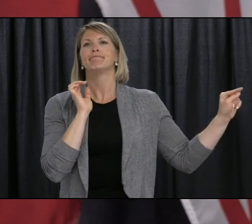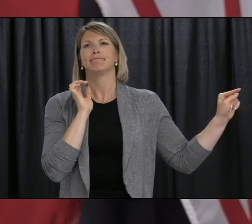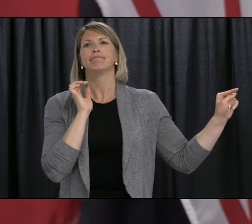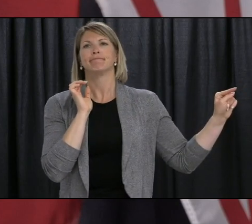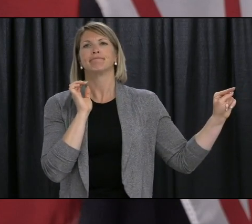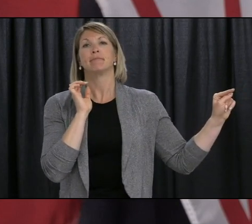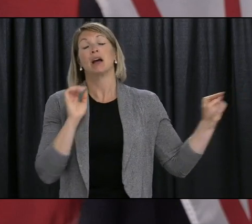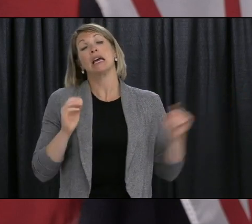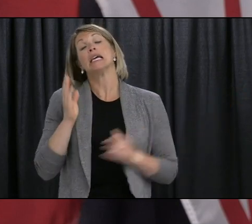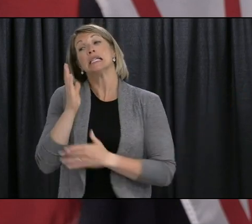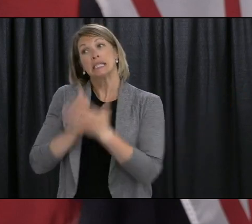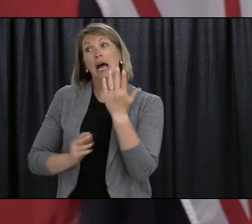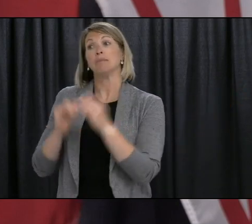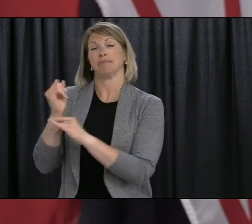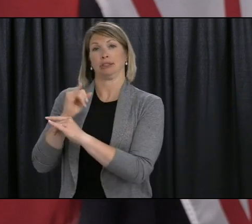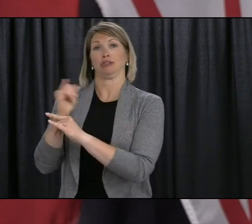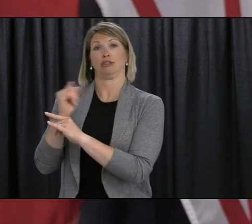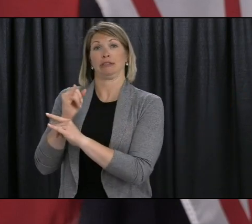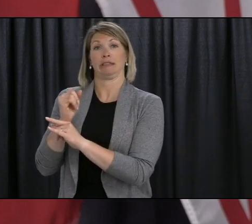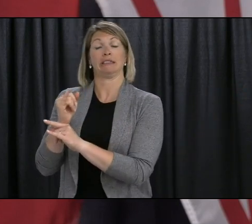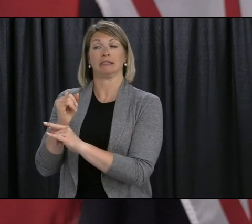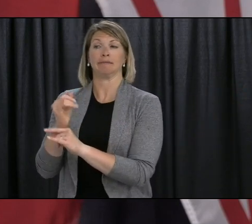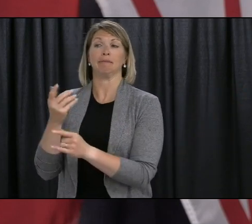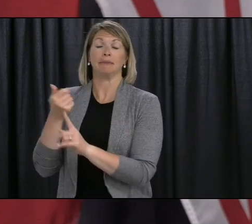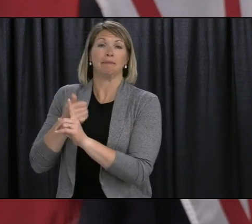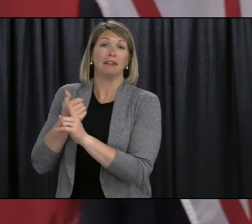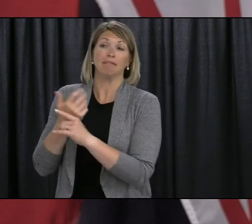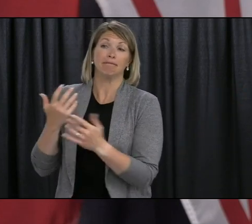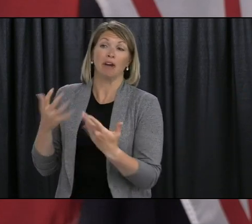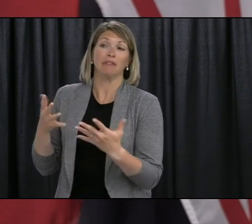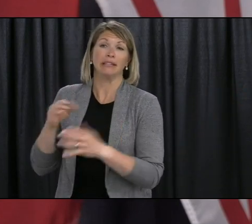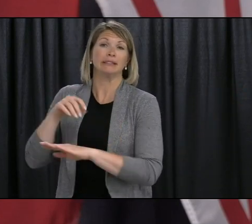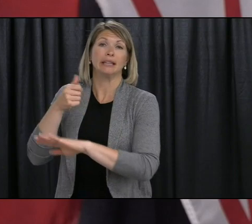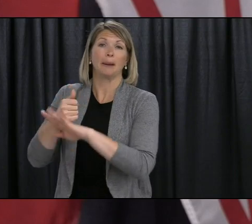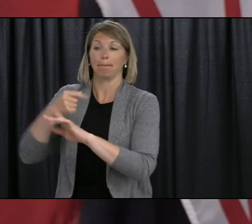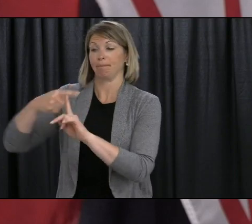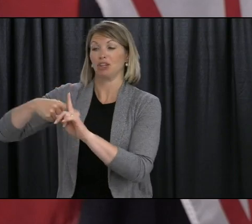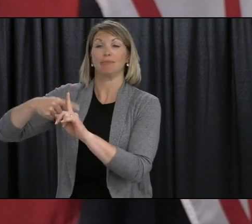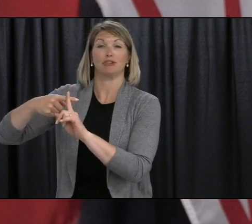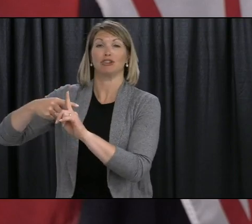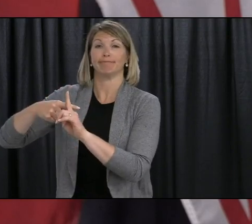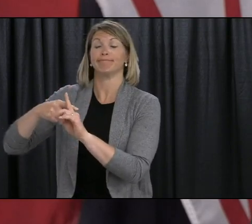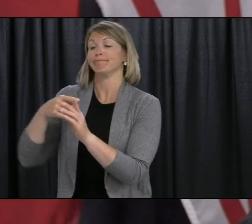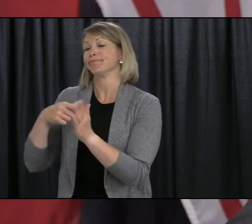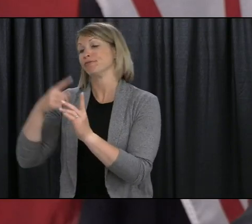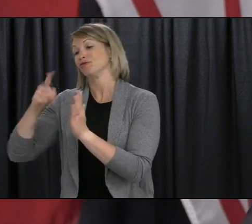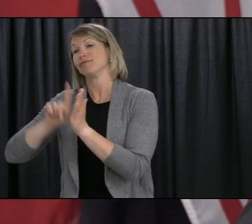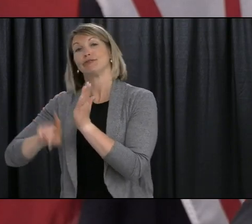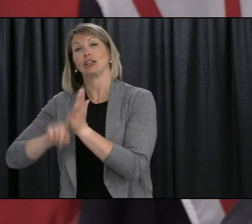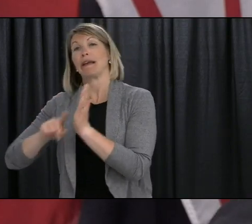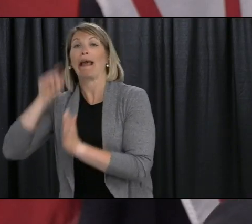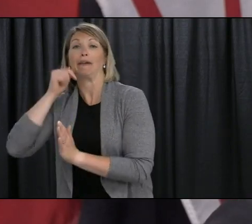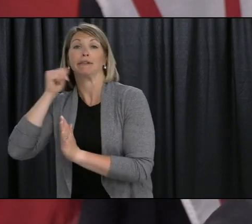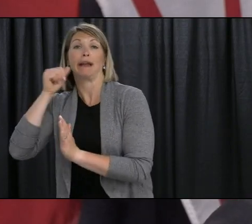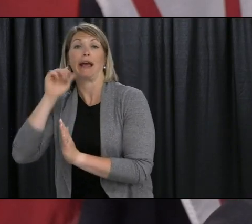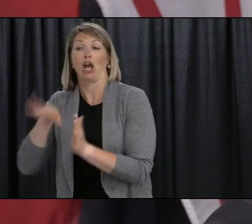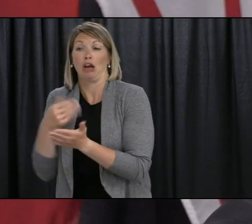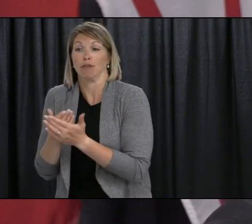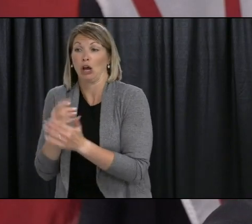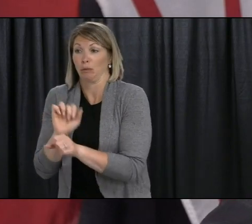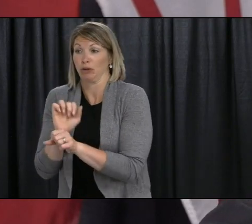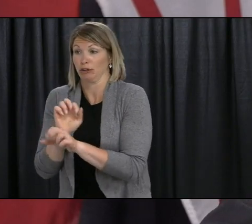just really an indication of where people would be if your temperature rises. Given the health background, it could be for any